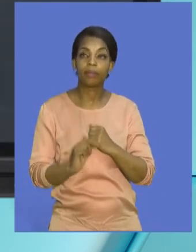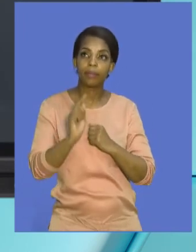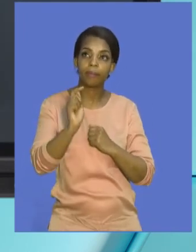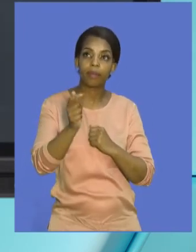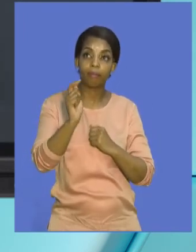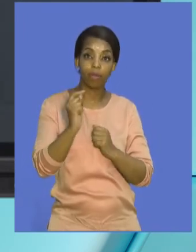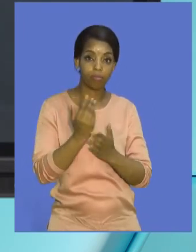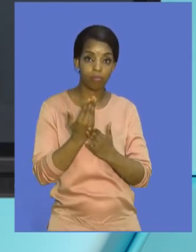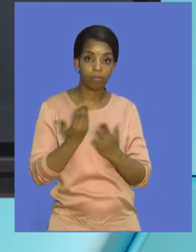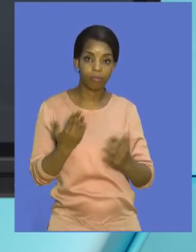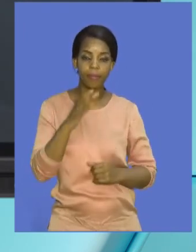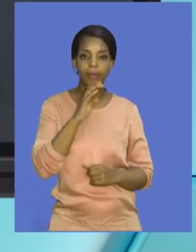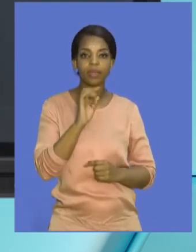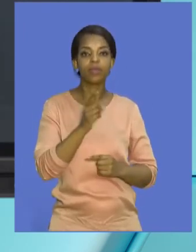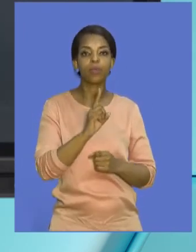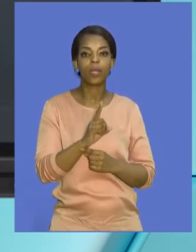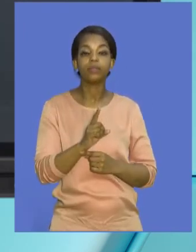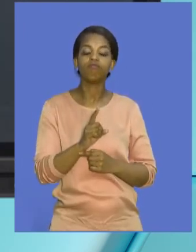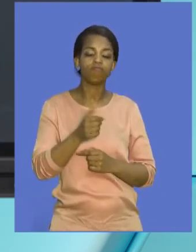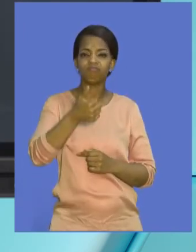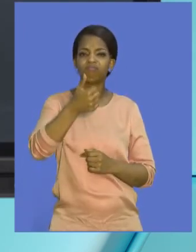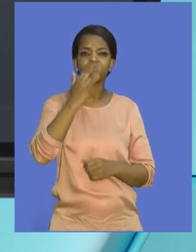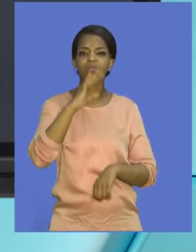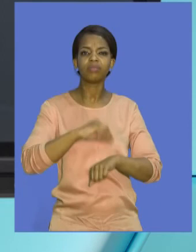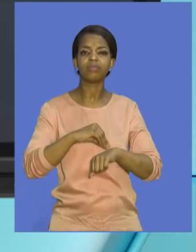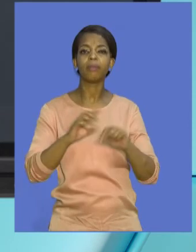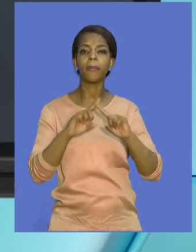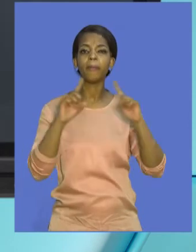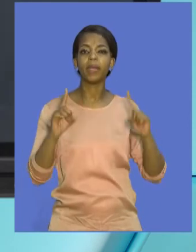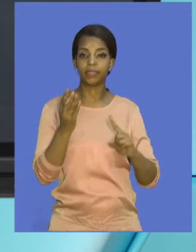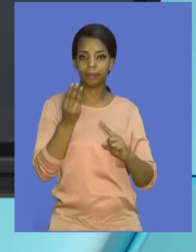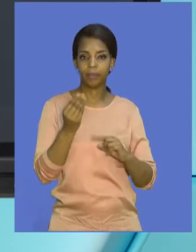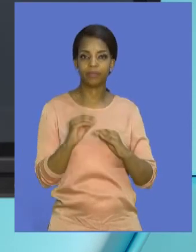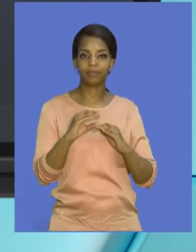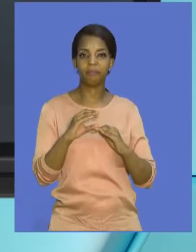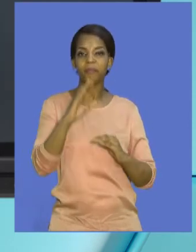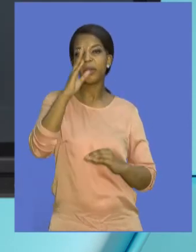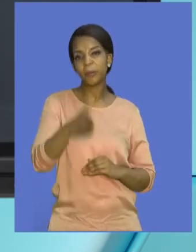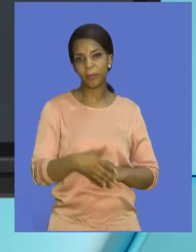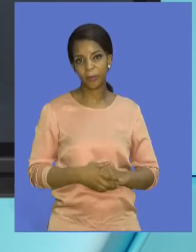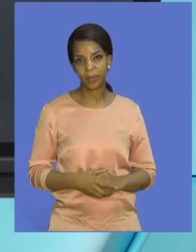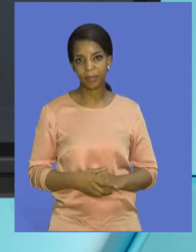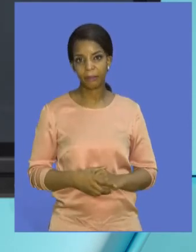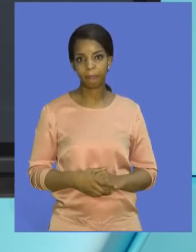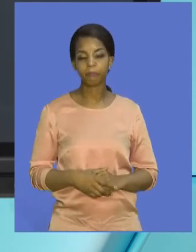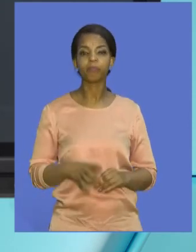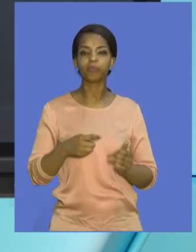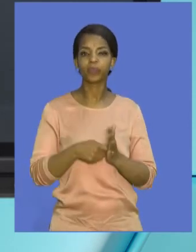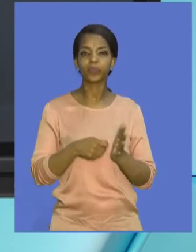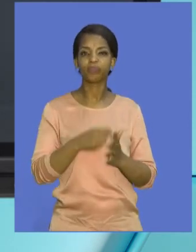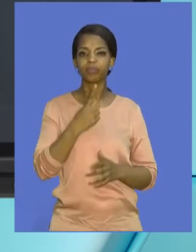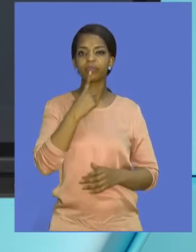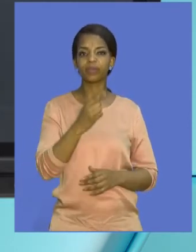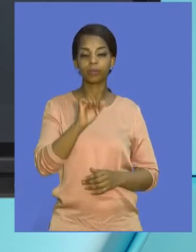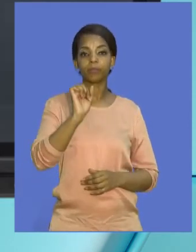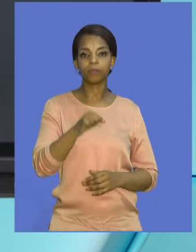growth that will need to happen in that amount that the store owner says you still need to